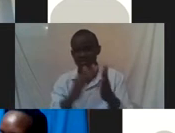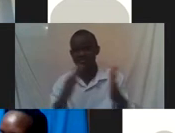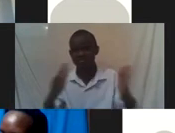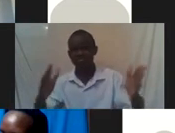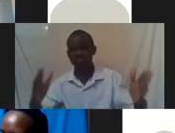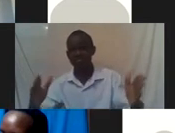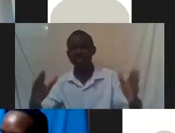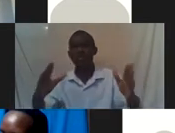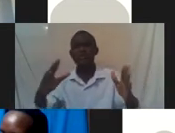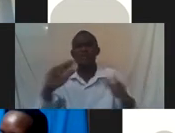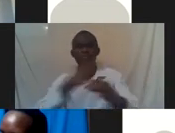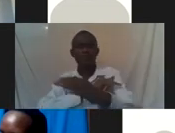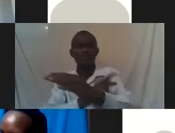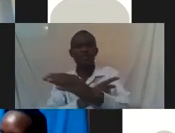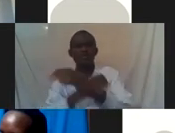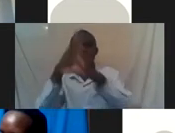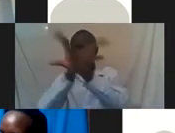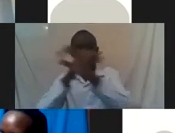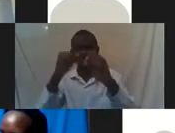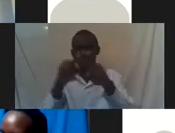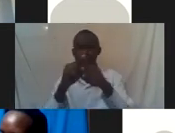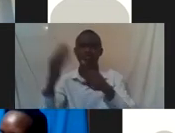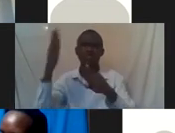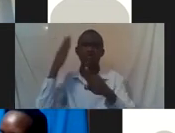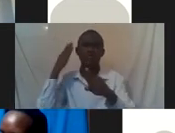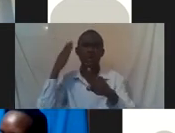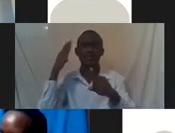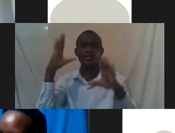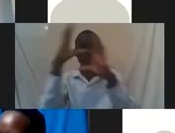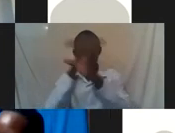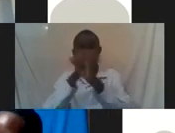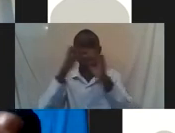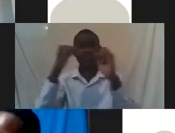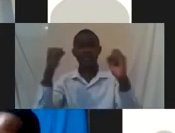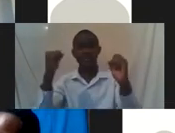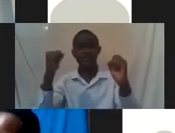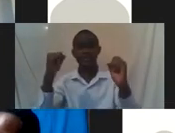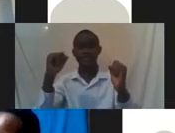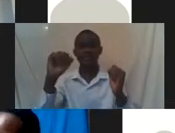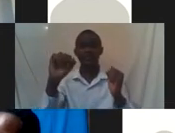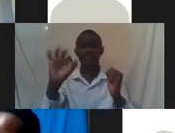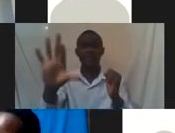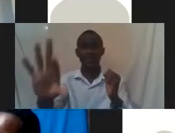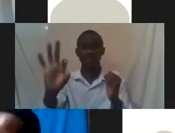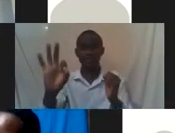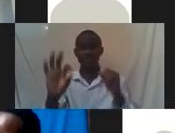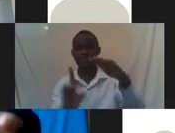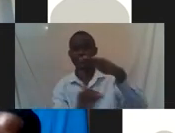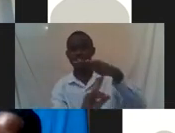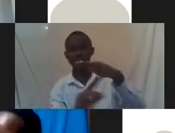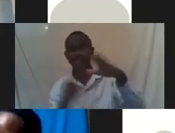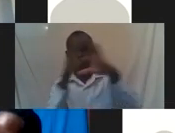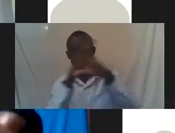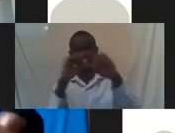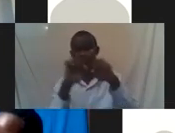going back to the imperial presidency system, where the president appoints the deputy president, appoints a prime